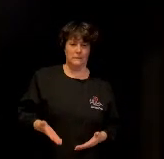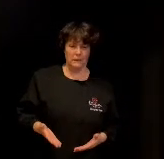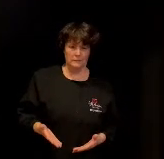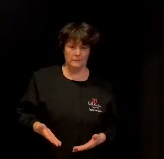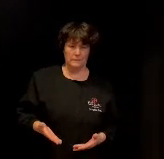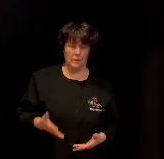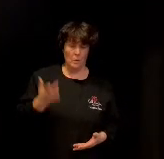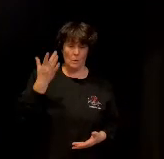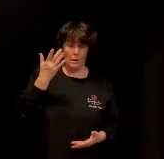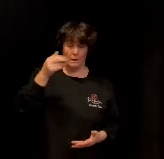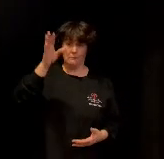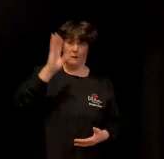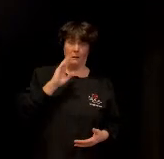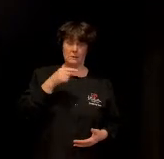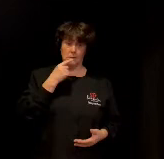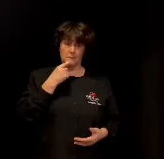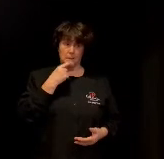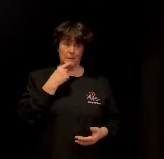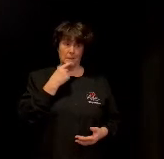Because he's speaking.